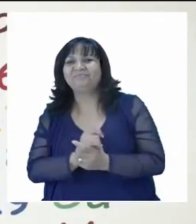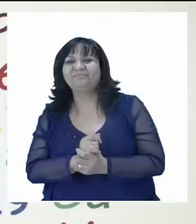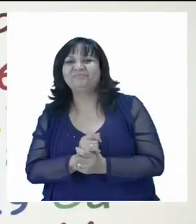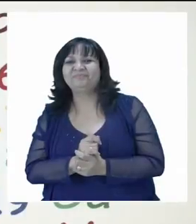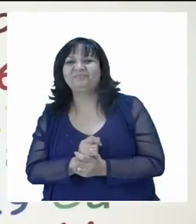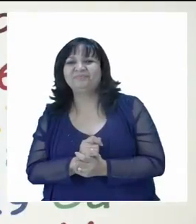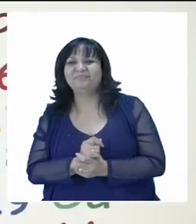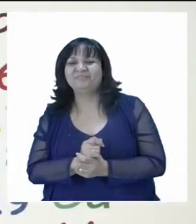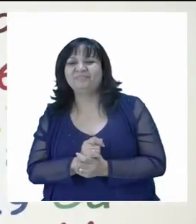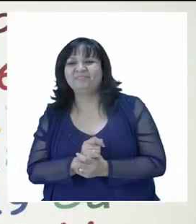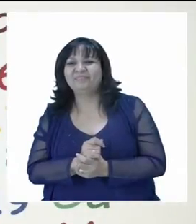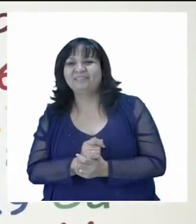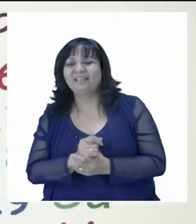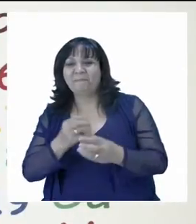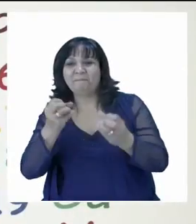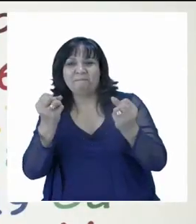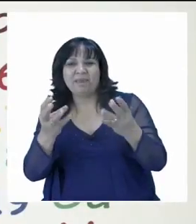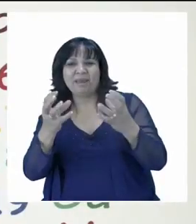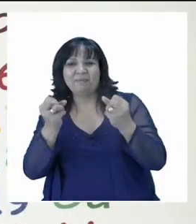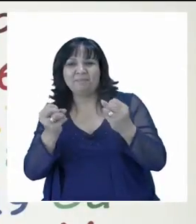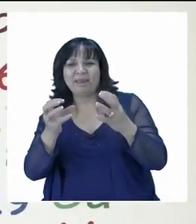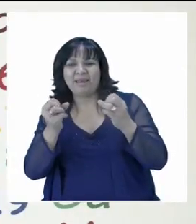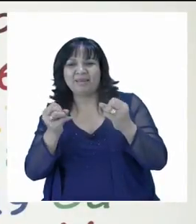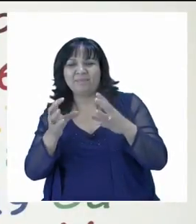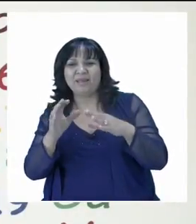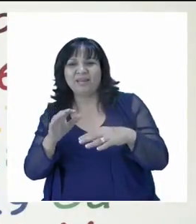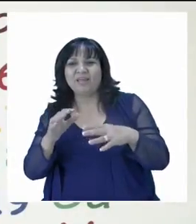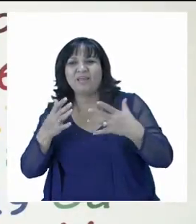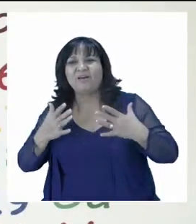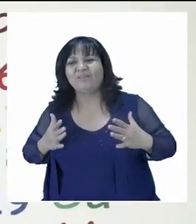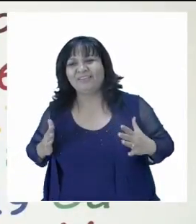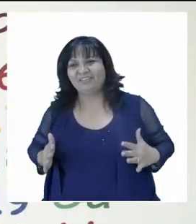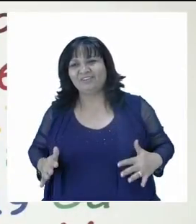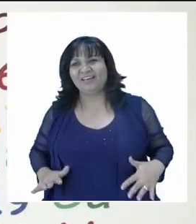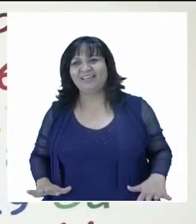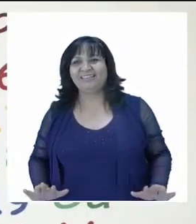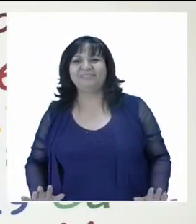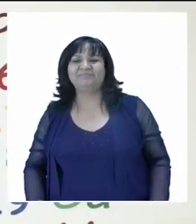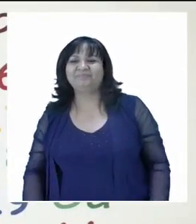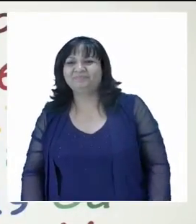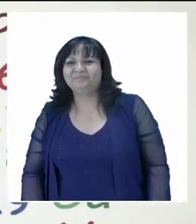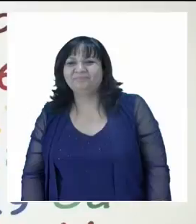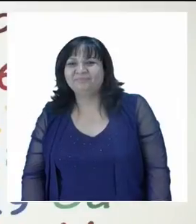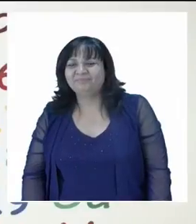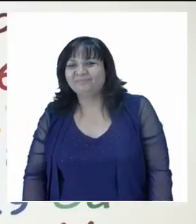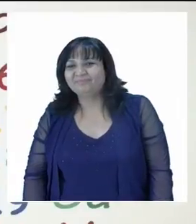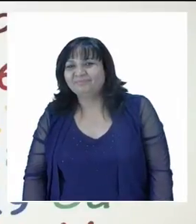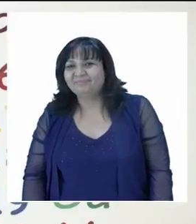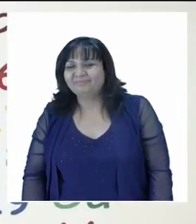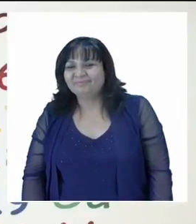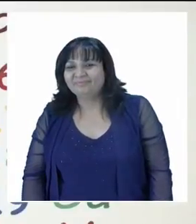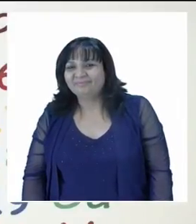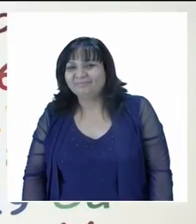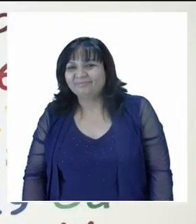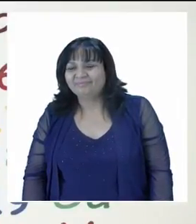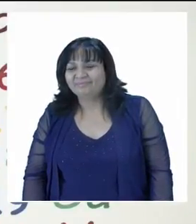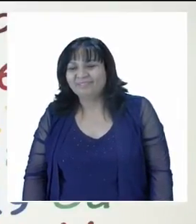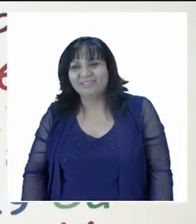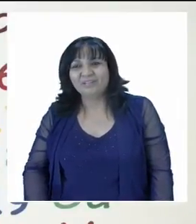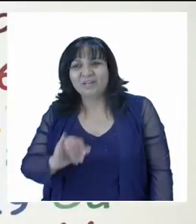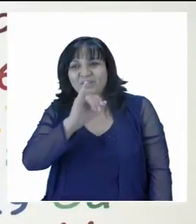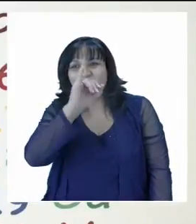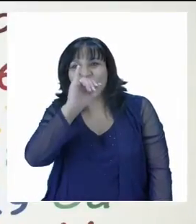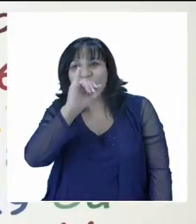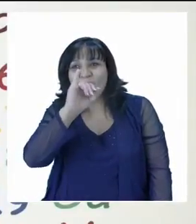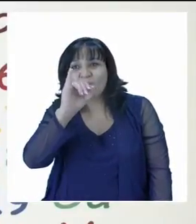have many of them on my dress. So you can draw a dress that